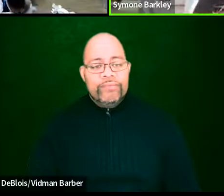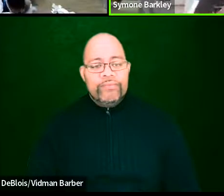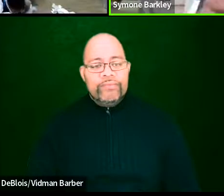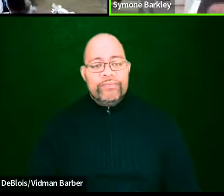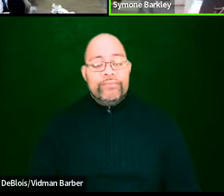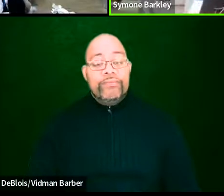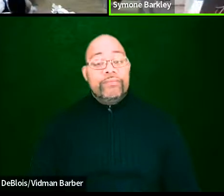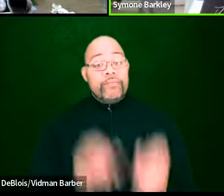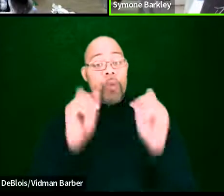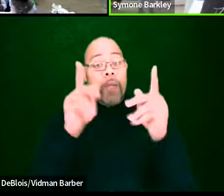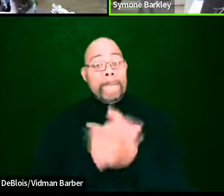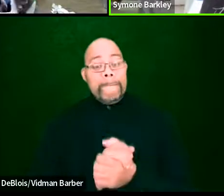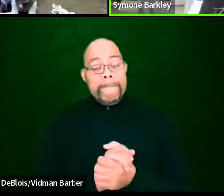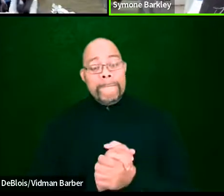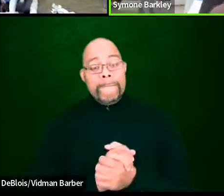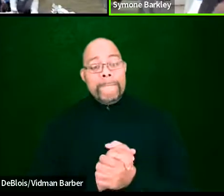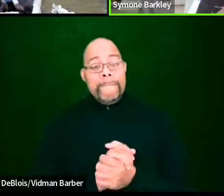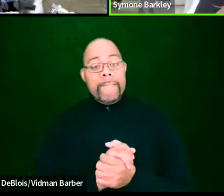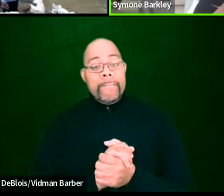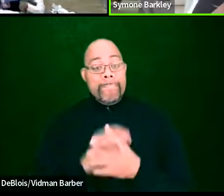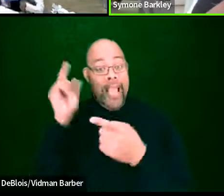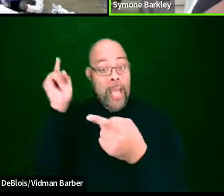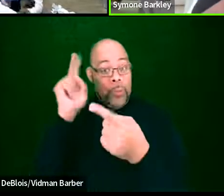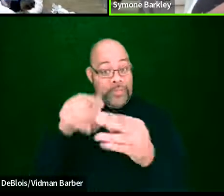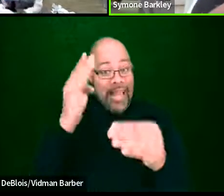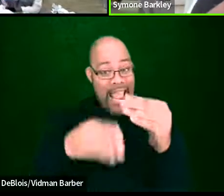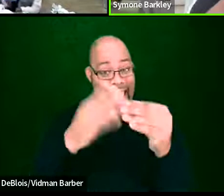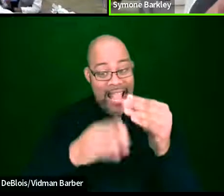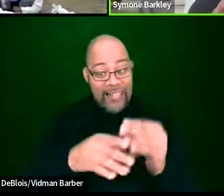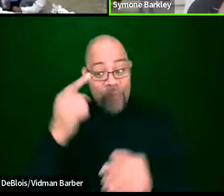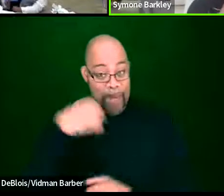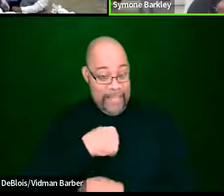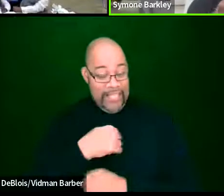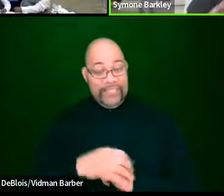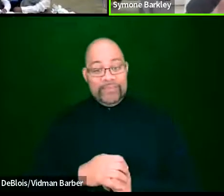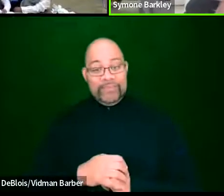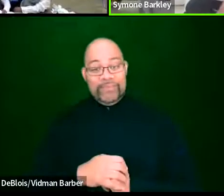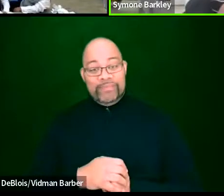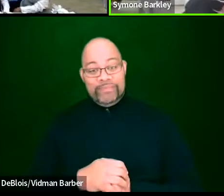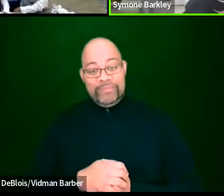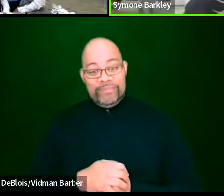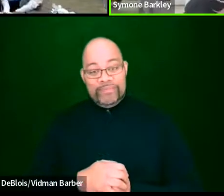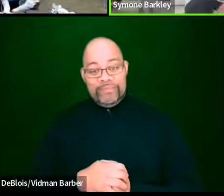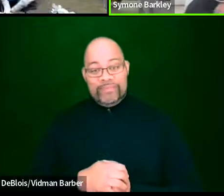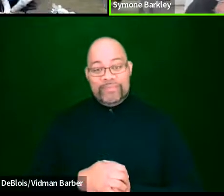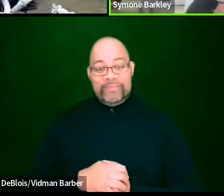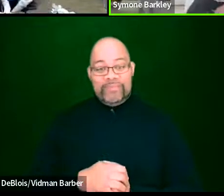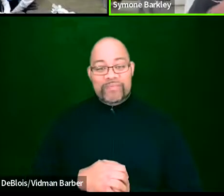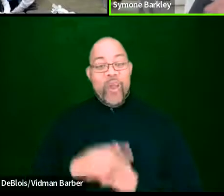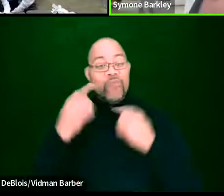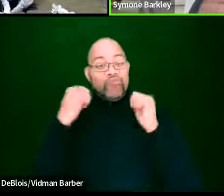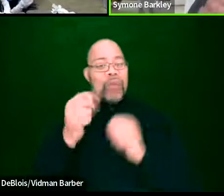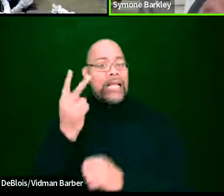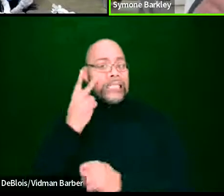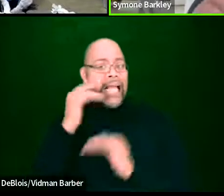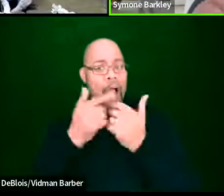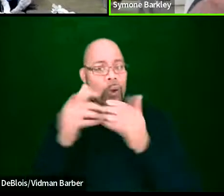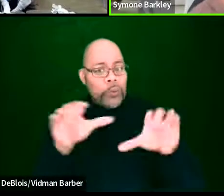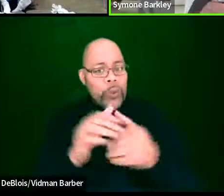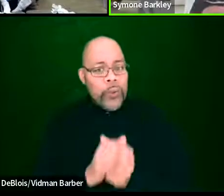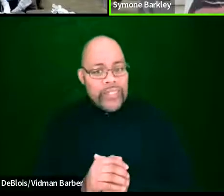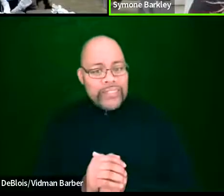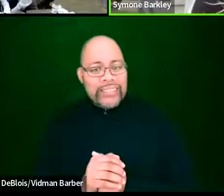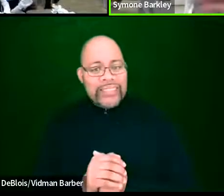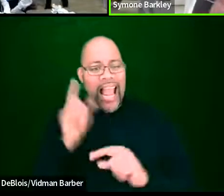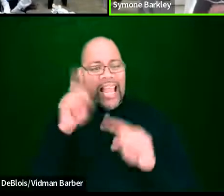All right, we're getting down to the end. For me, I'm trying to see how y'all are doing. I